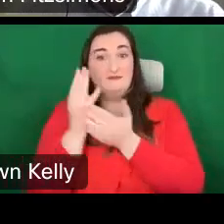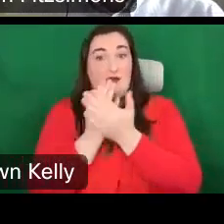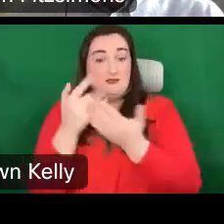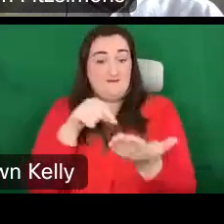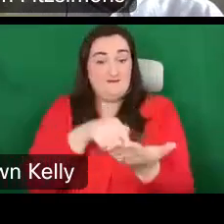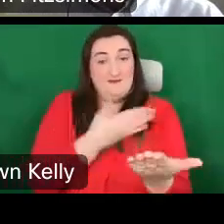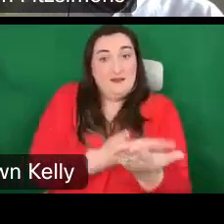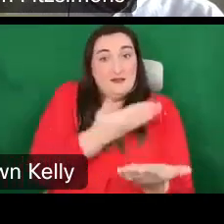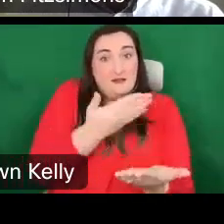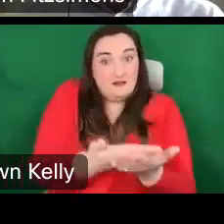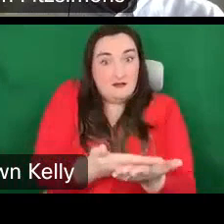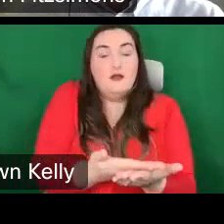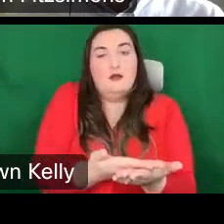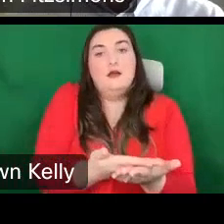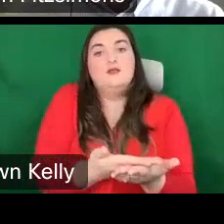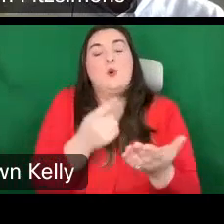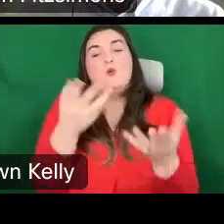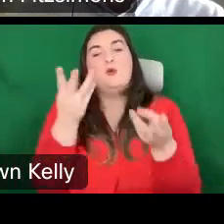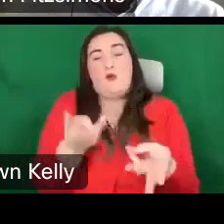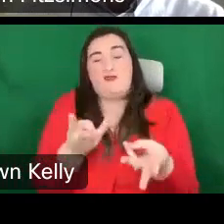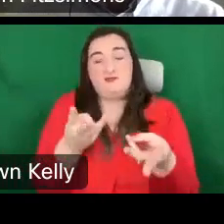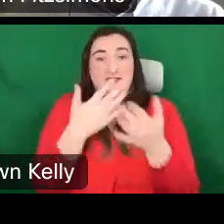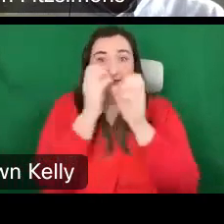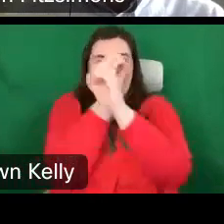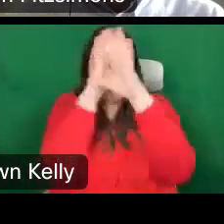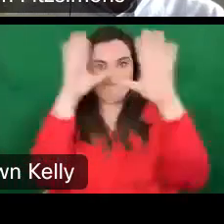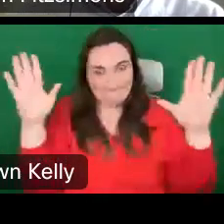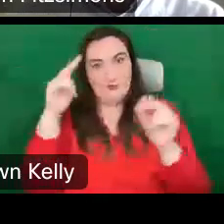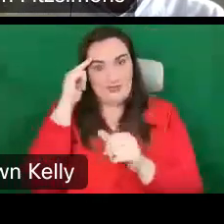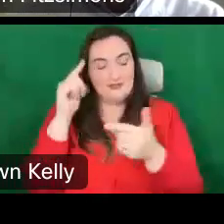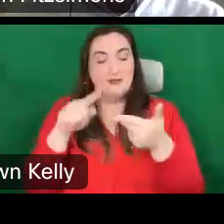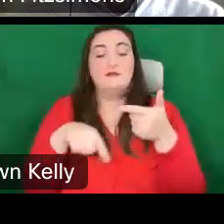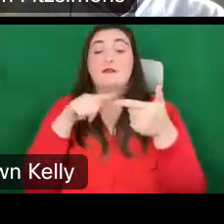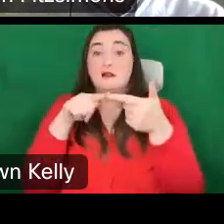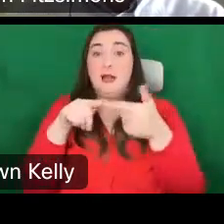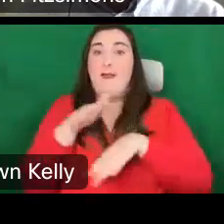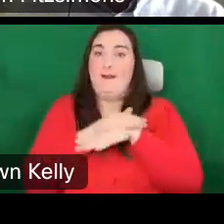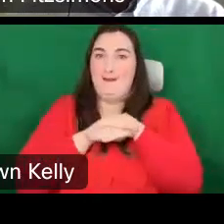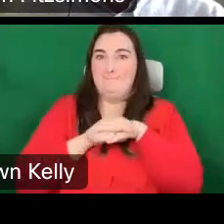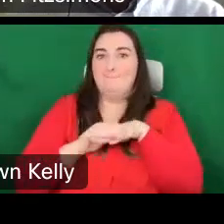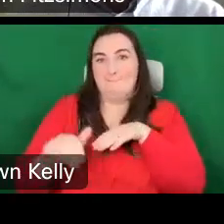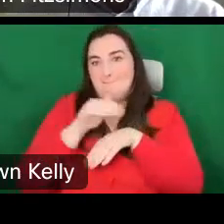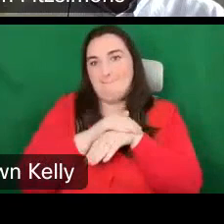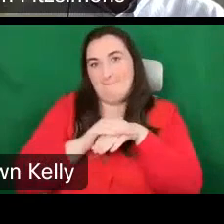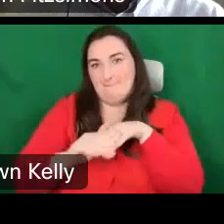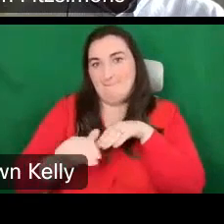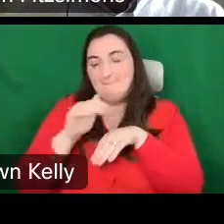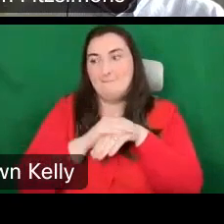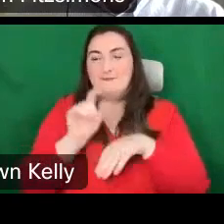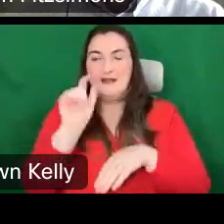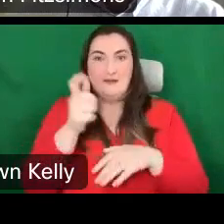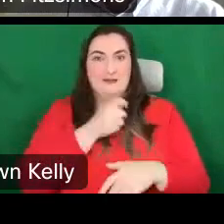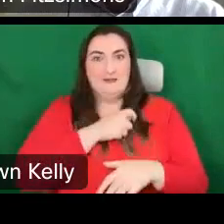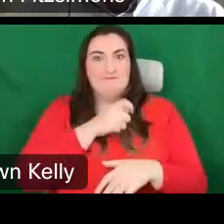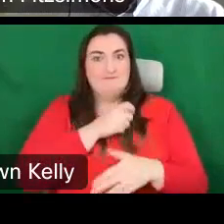legislation, is going to be. So we want to bring clarity. We also wanted to bring calmness, and I think there's often some fear that goes